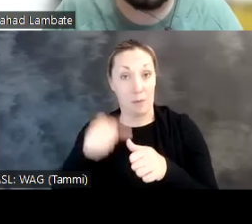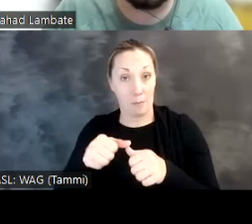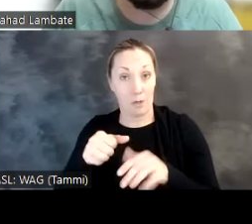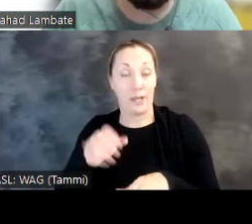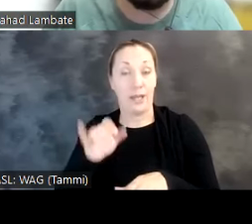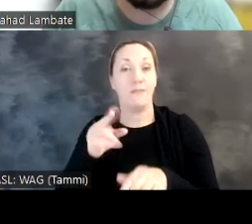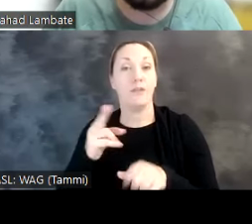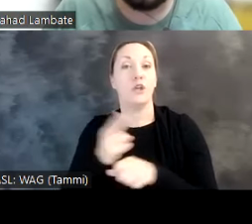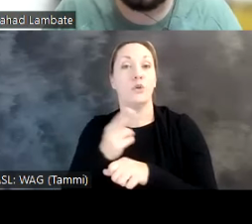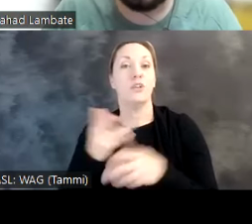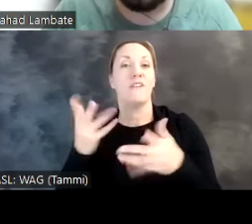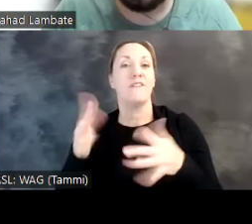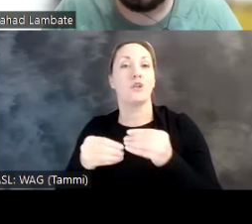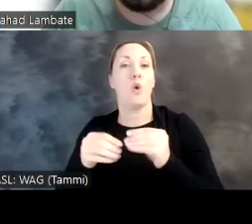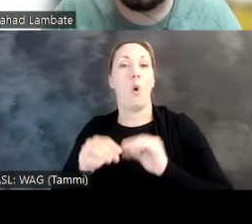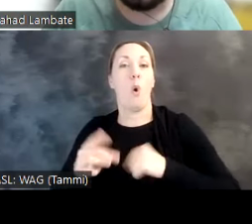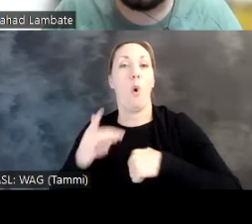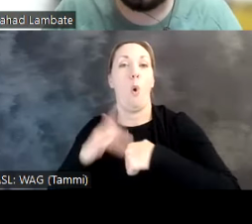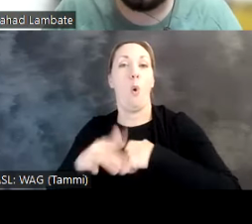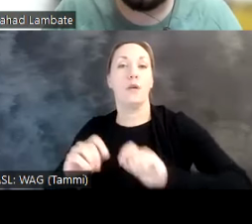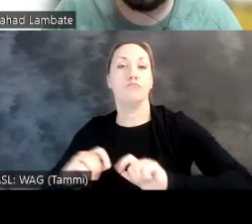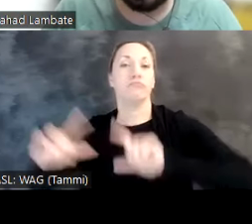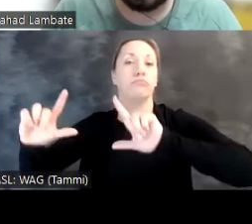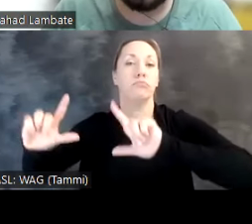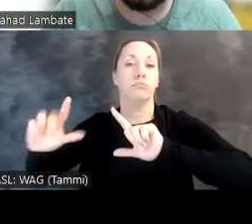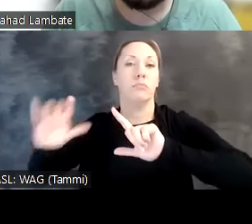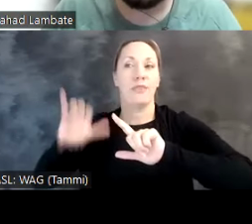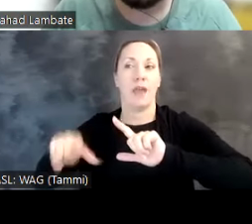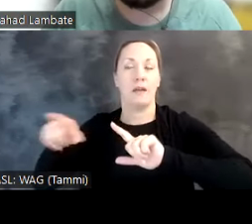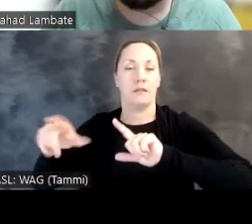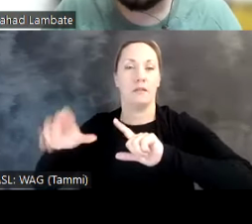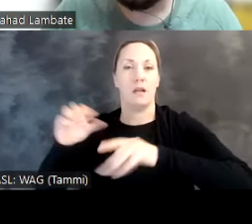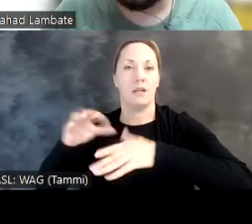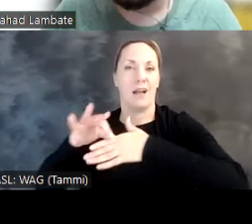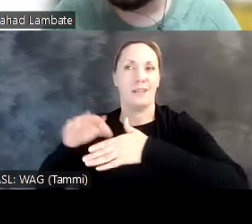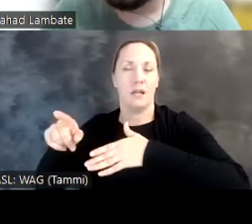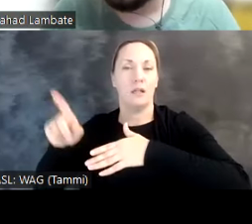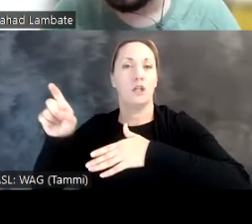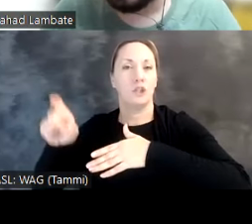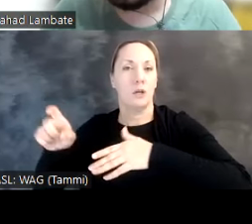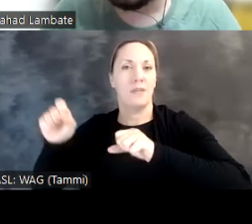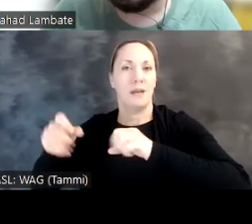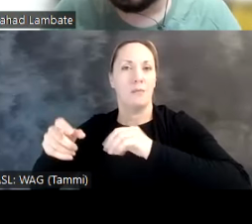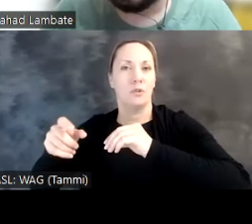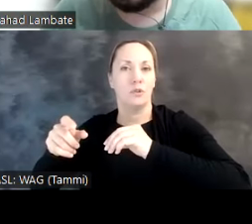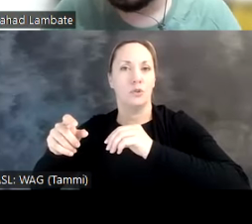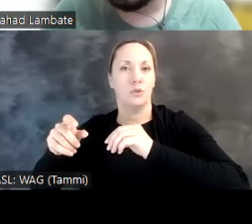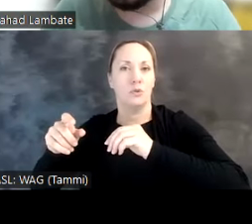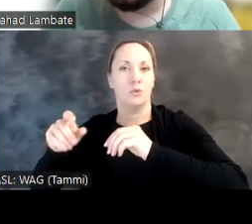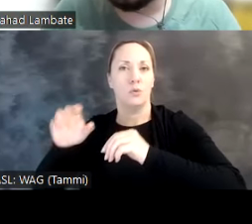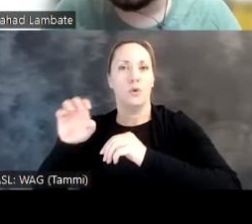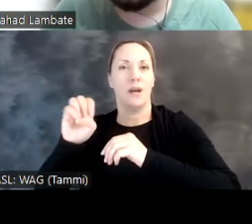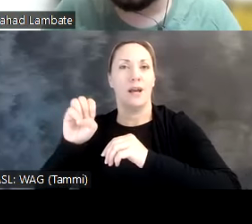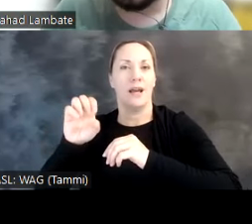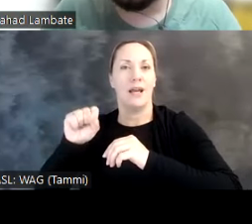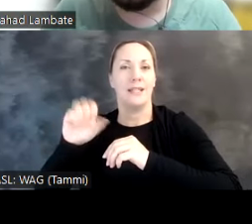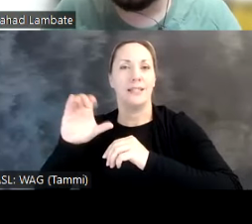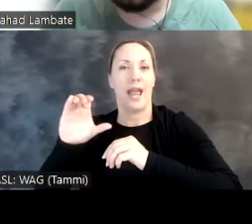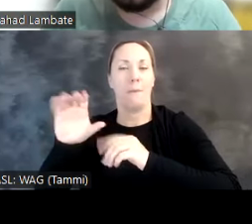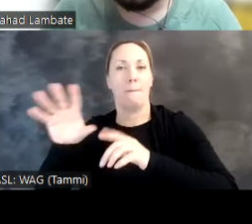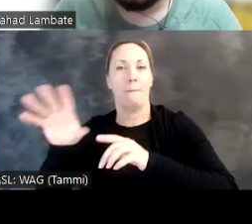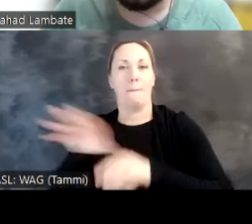user has opened that particular content, it should be able to close by an escape key. So user don't